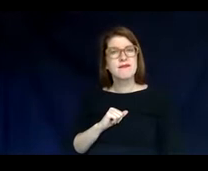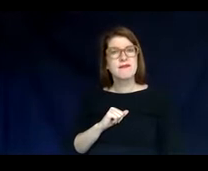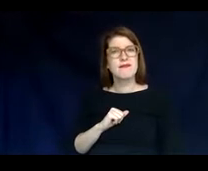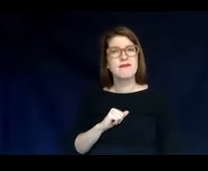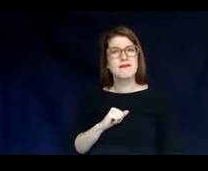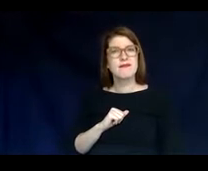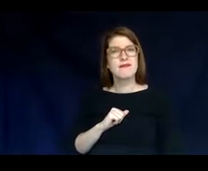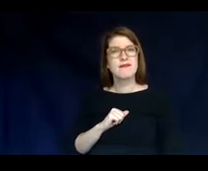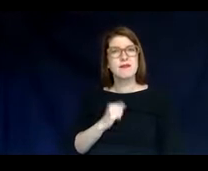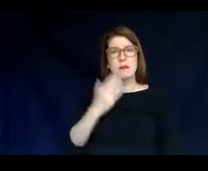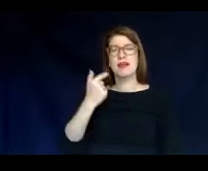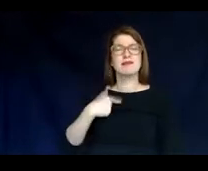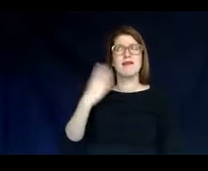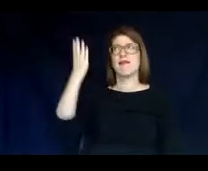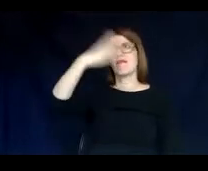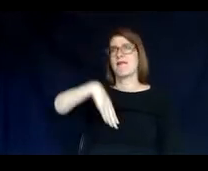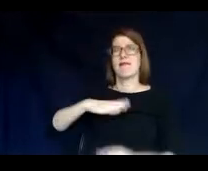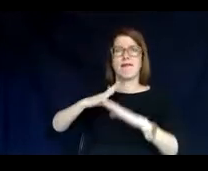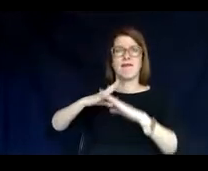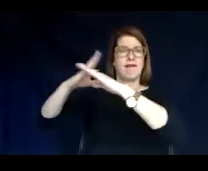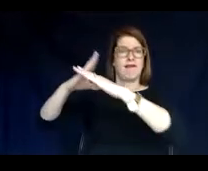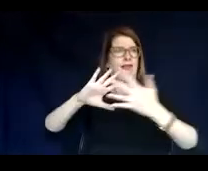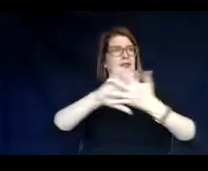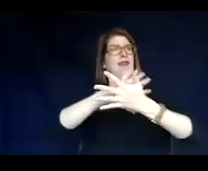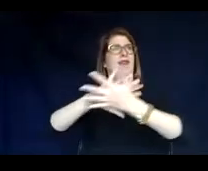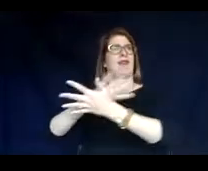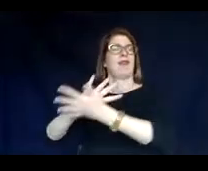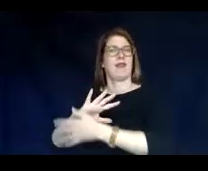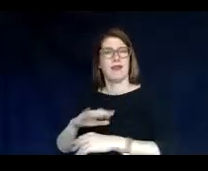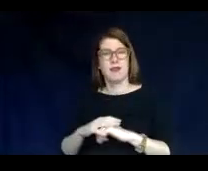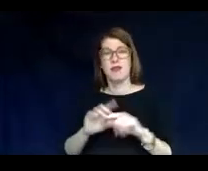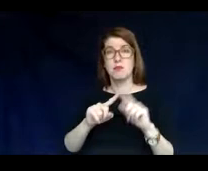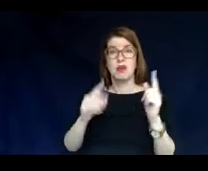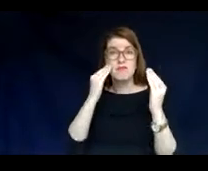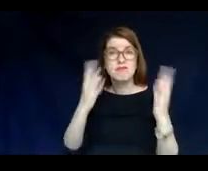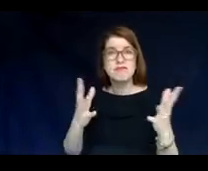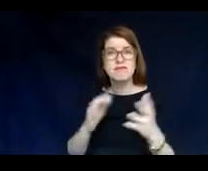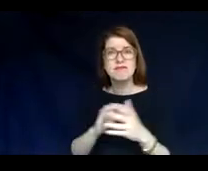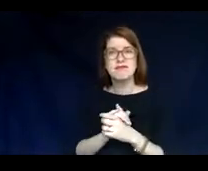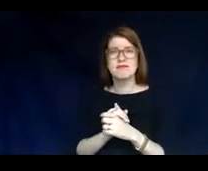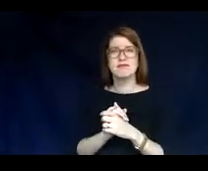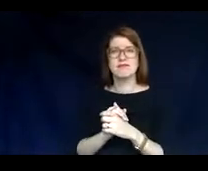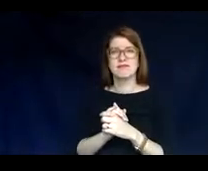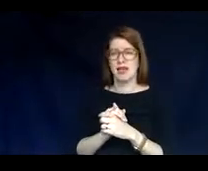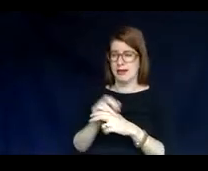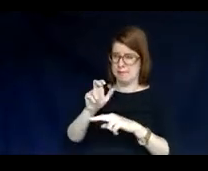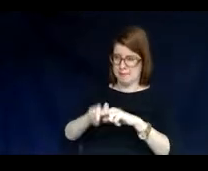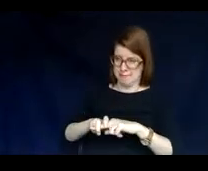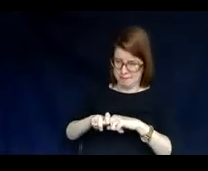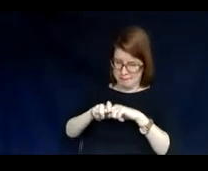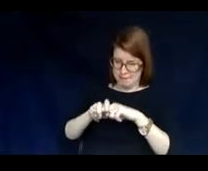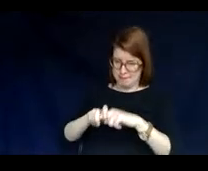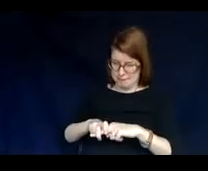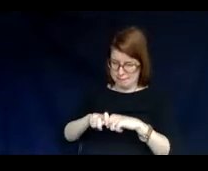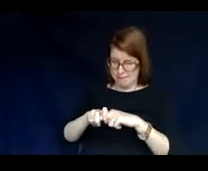for being in the way. But I gotta tell you something. After some time, I realized